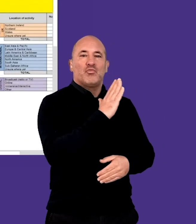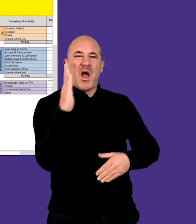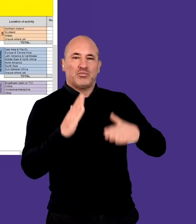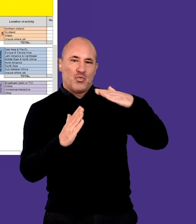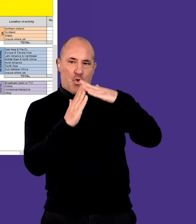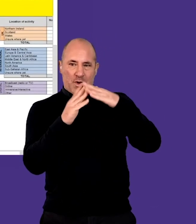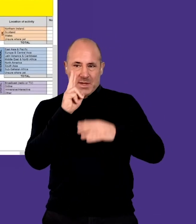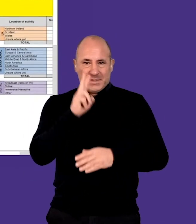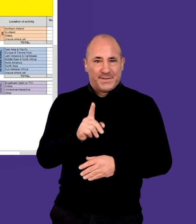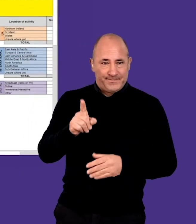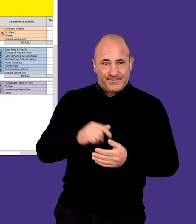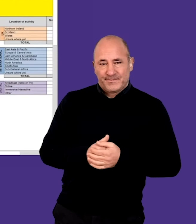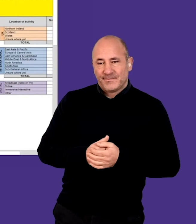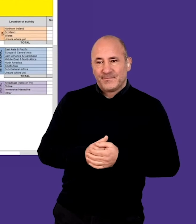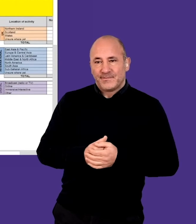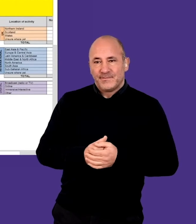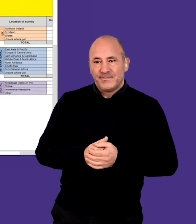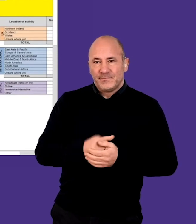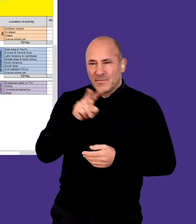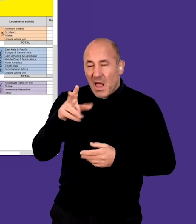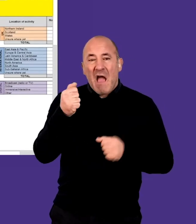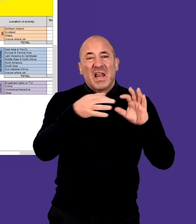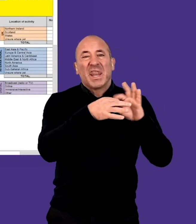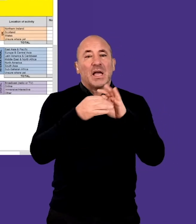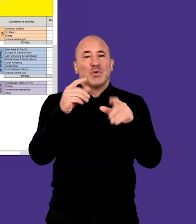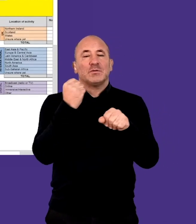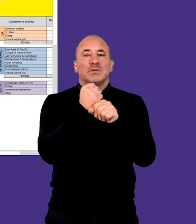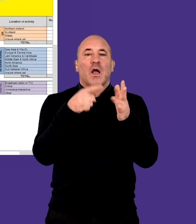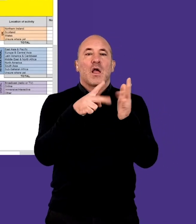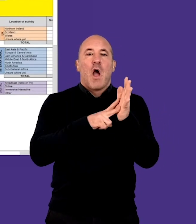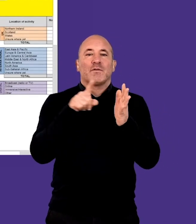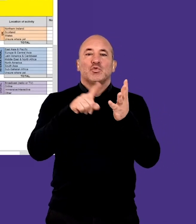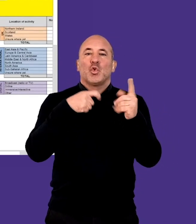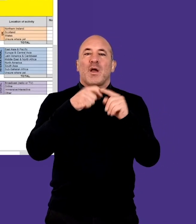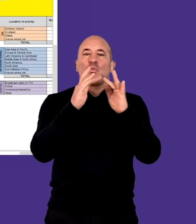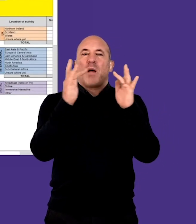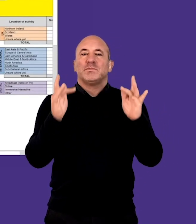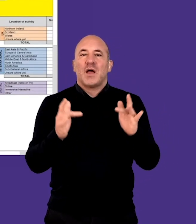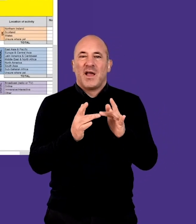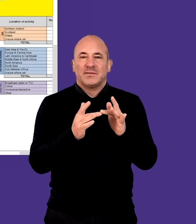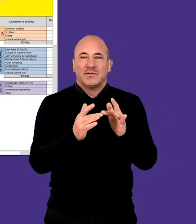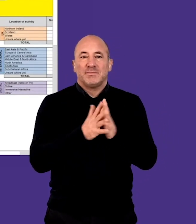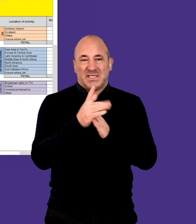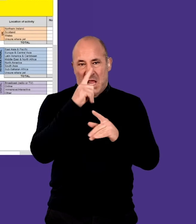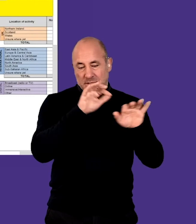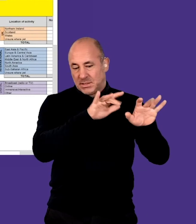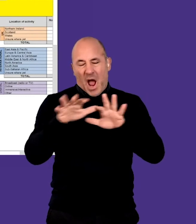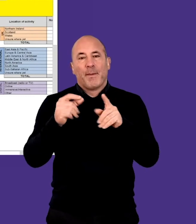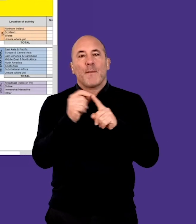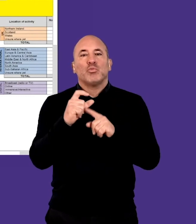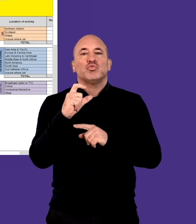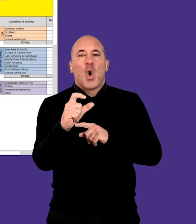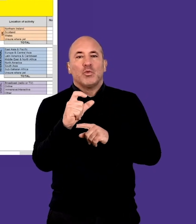In the top right-hand corner of the form, here, there's a link to the gov.uk website where you can